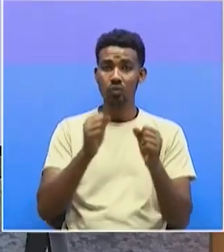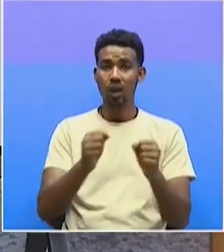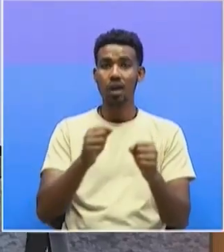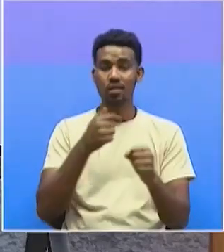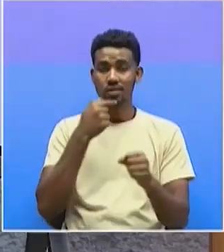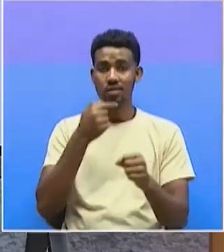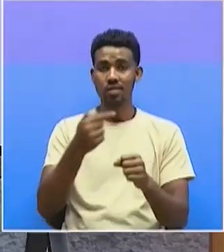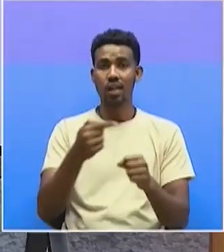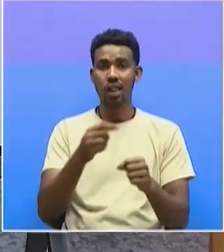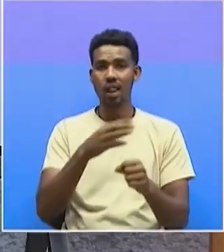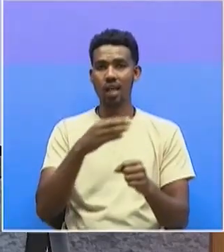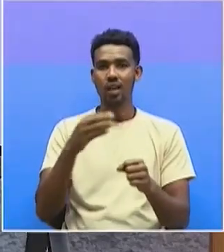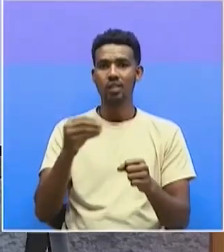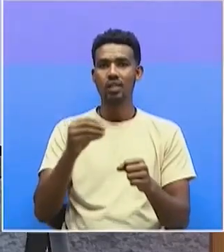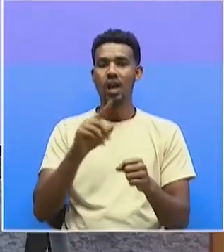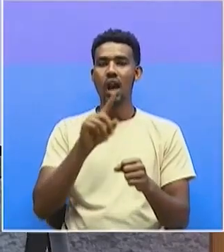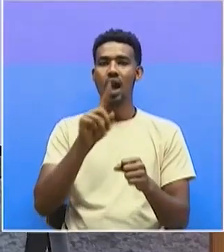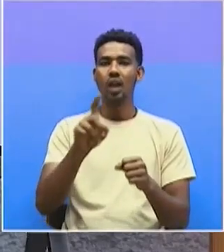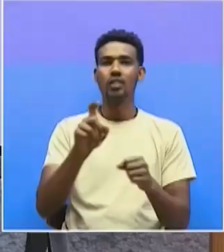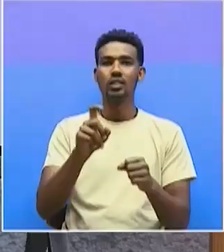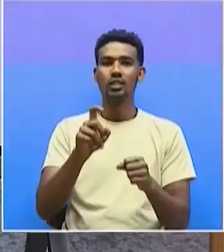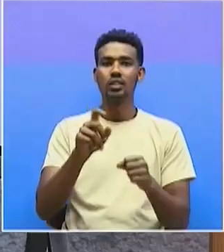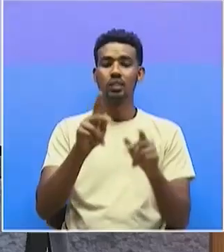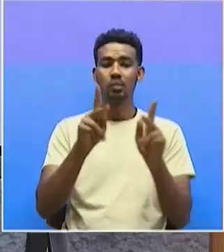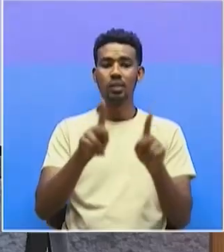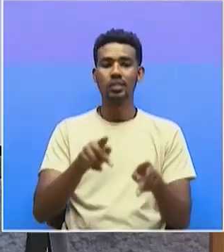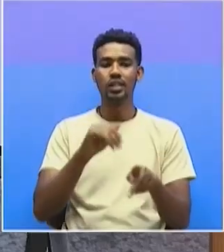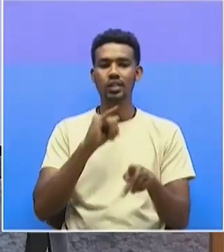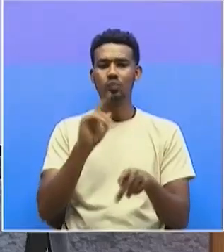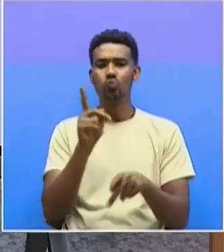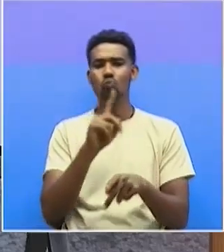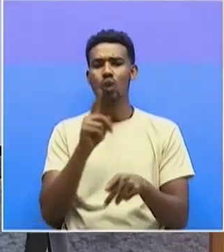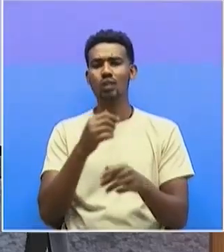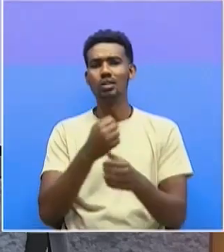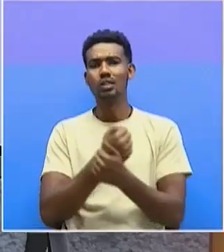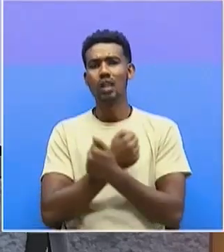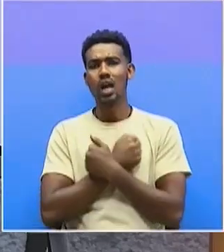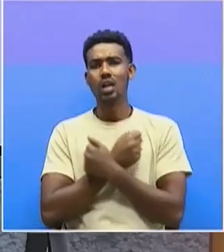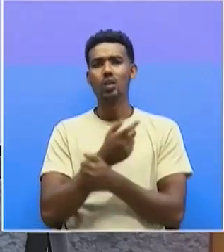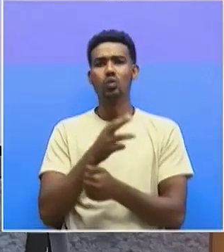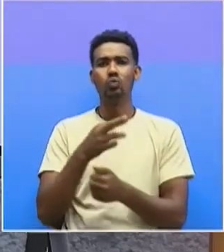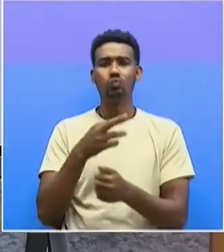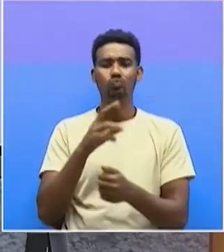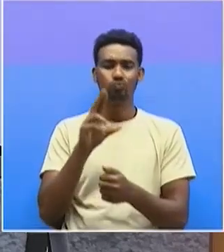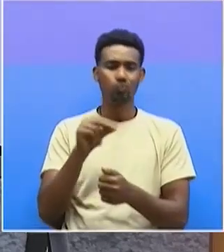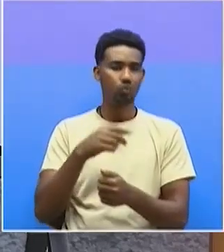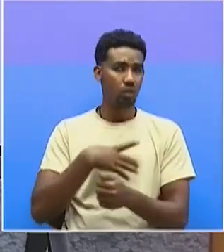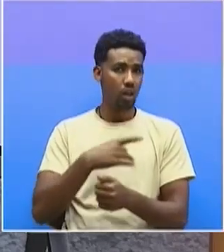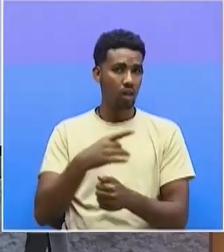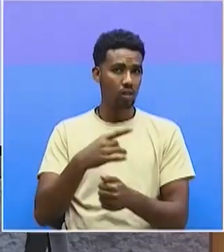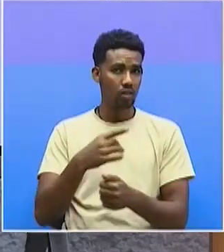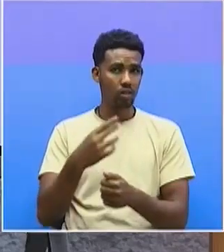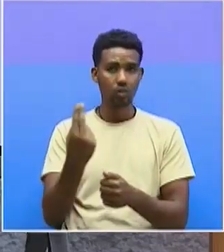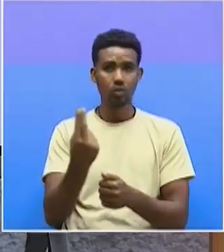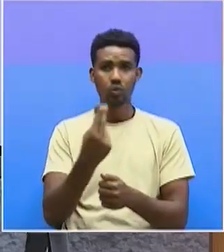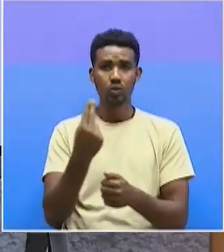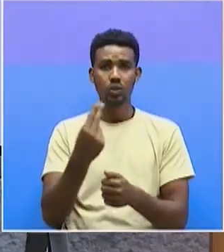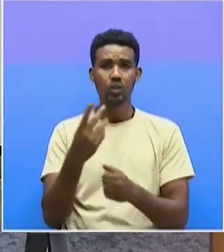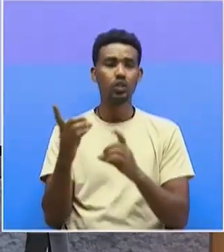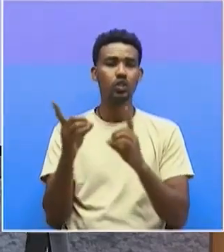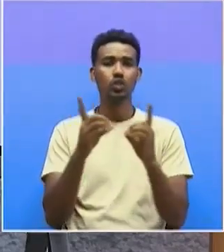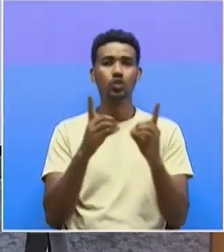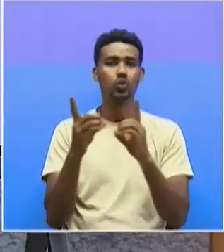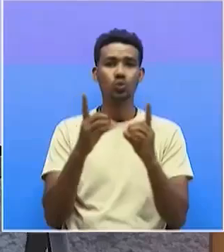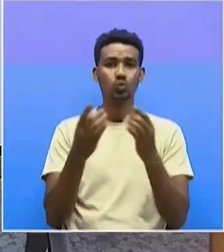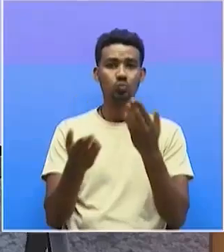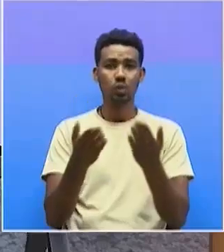tell and ask the person is what's like or like. For example, by using do, by